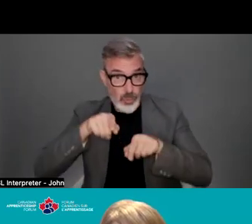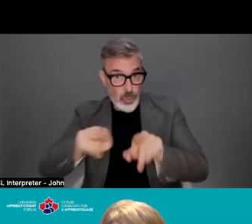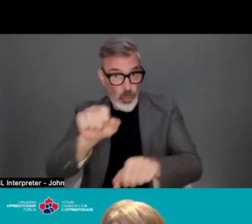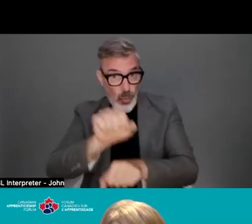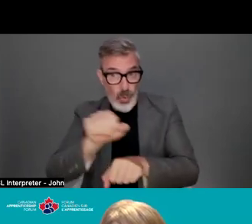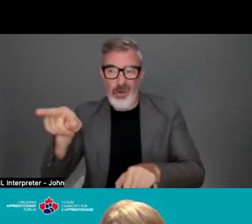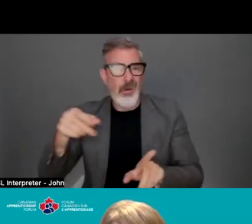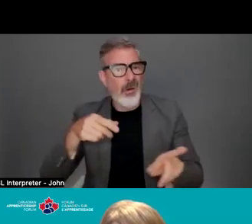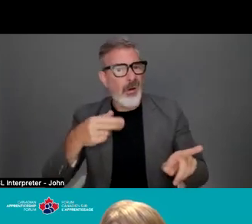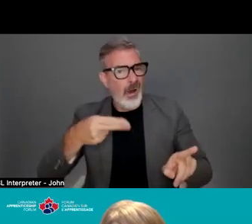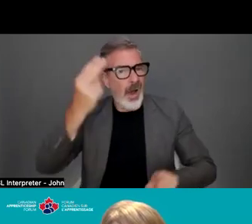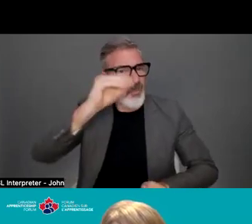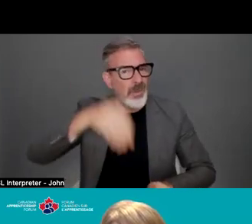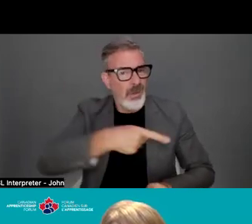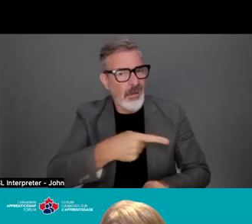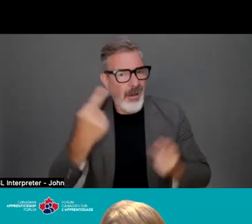non-equity group.